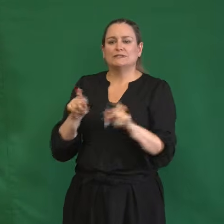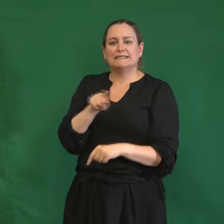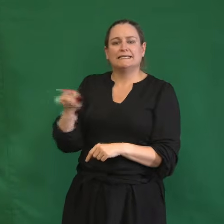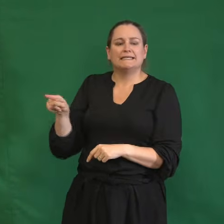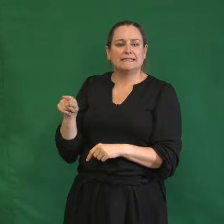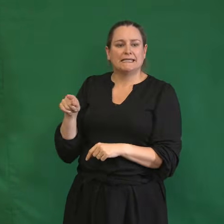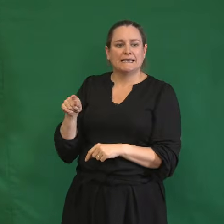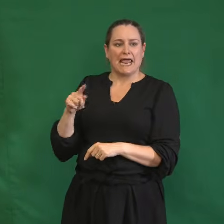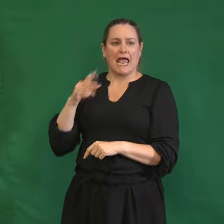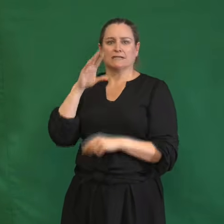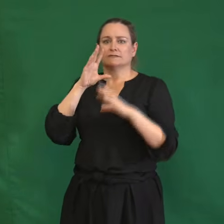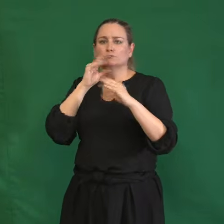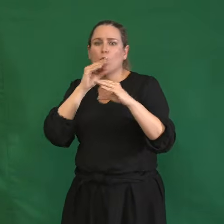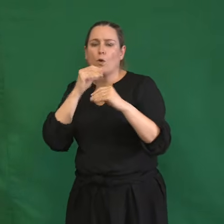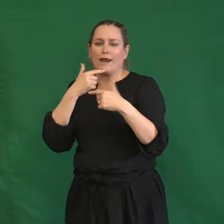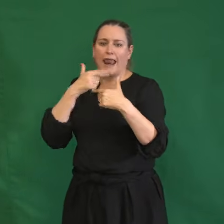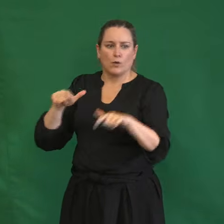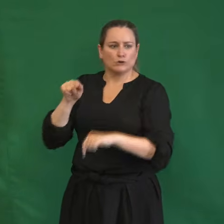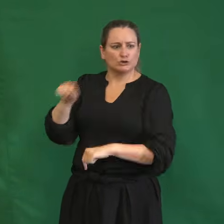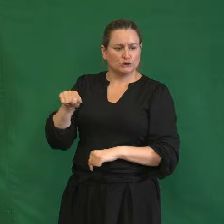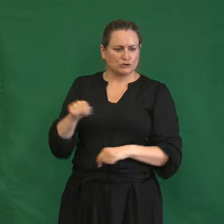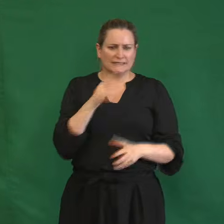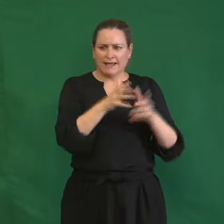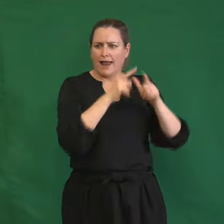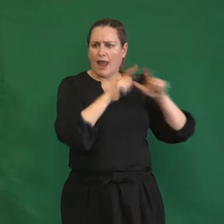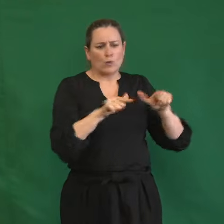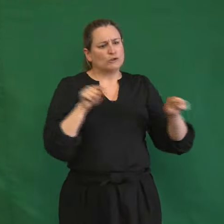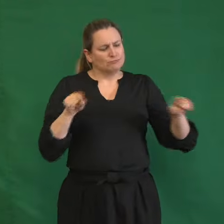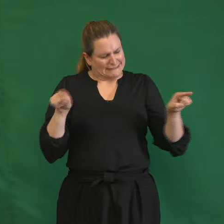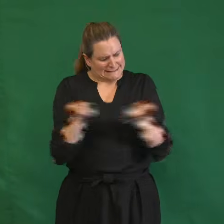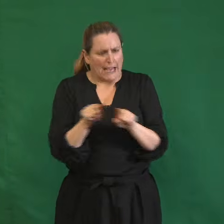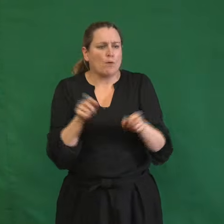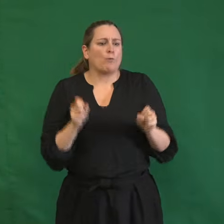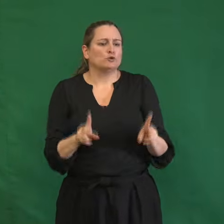country. Thank you so much, and safe travels back home.